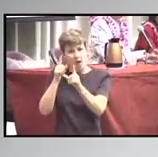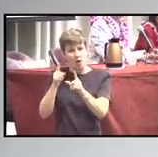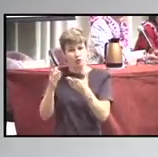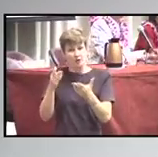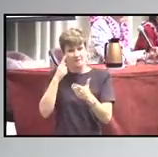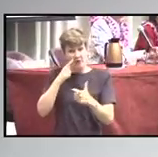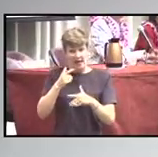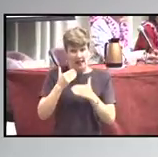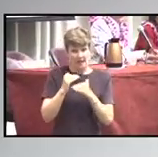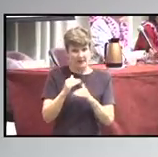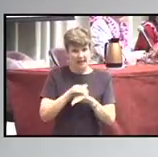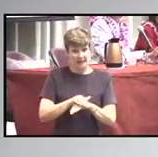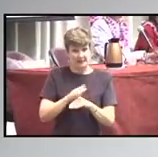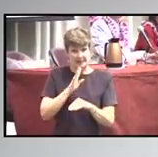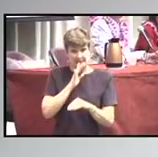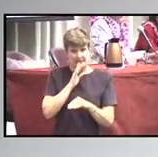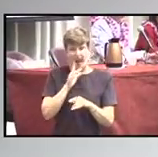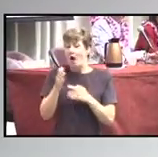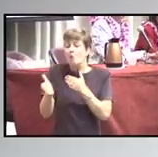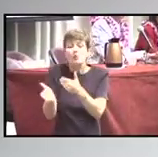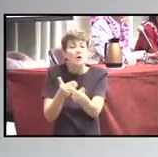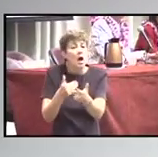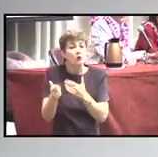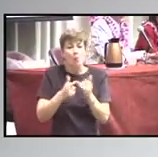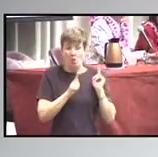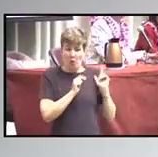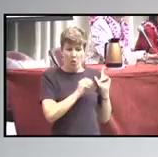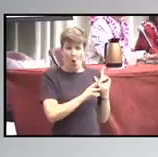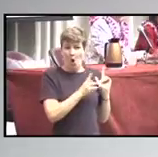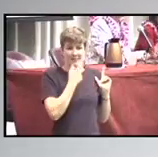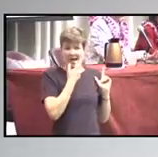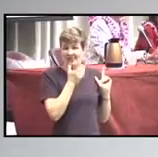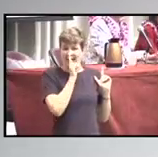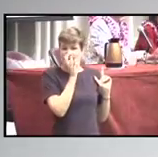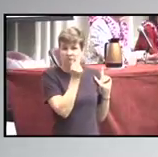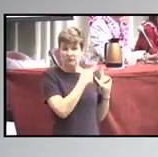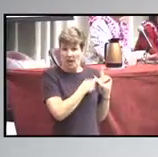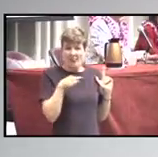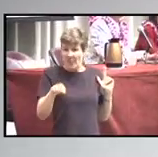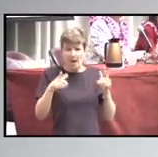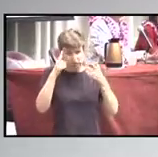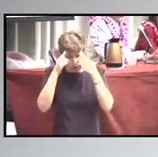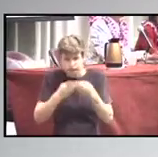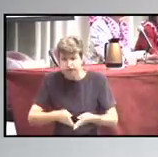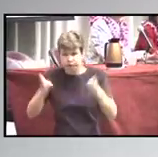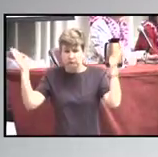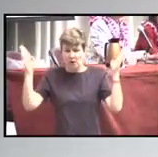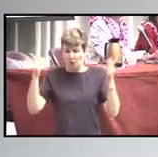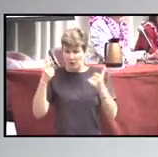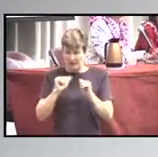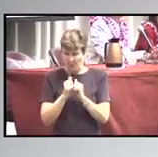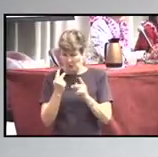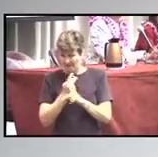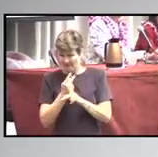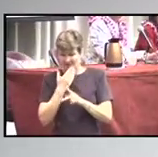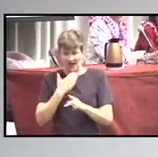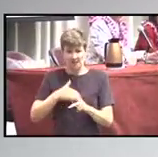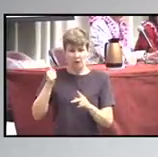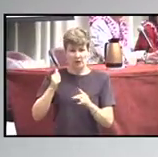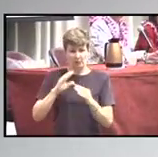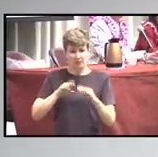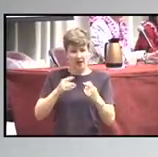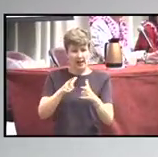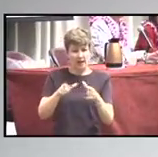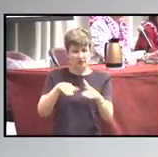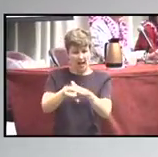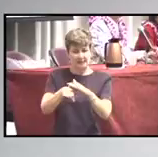limited English-speaking clients regardless of what the law said. So they were really looking at what is the most effective way to provide